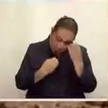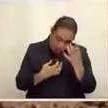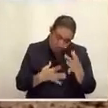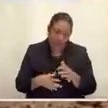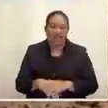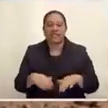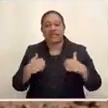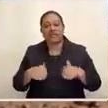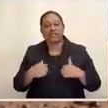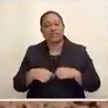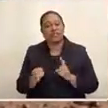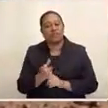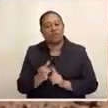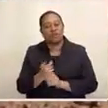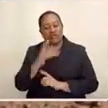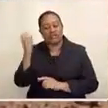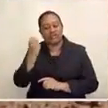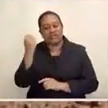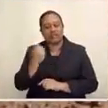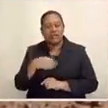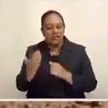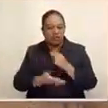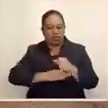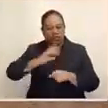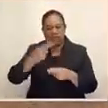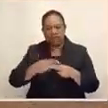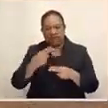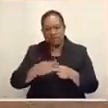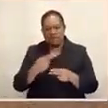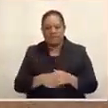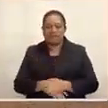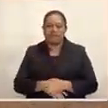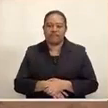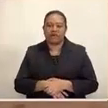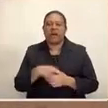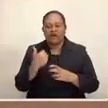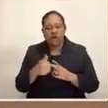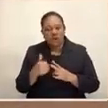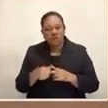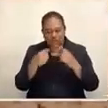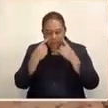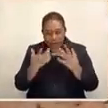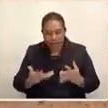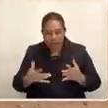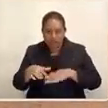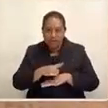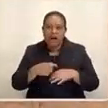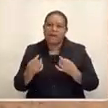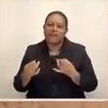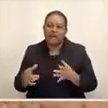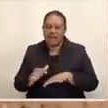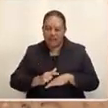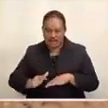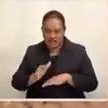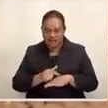practices essential for successful sugarcane farming. The officers provided on-site demonstrations of land preparation